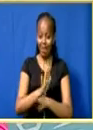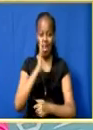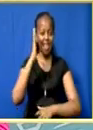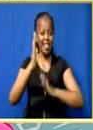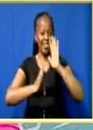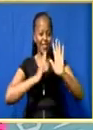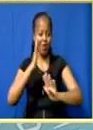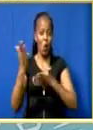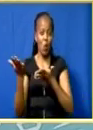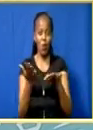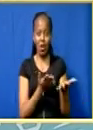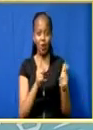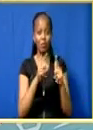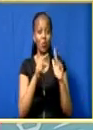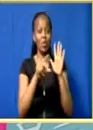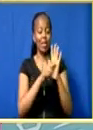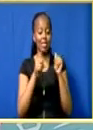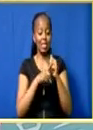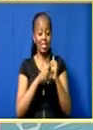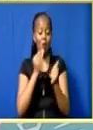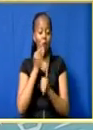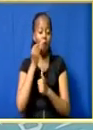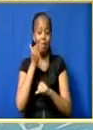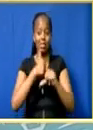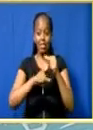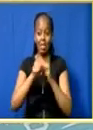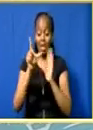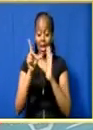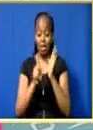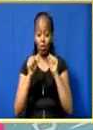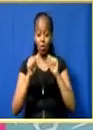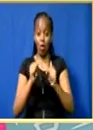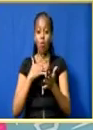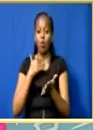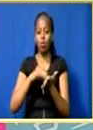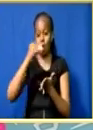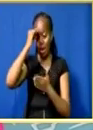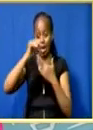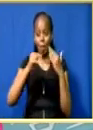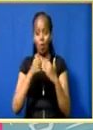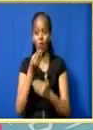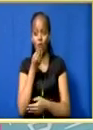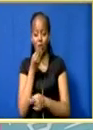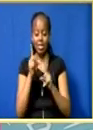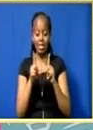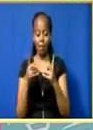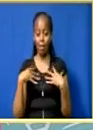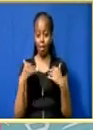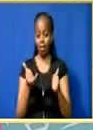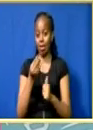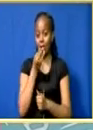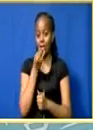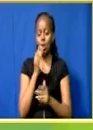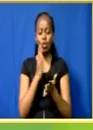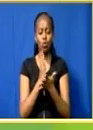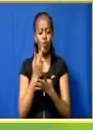Lana. Welcome to grade 6 home science. Today we shall be learning about food and nutrition. We'll